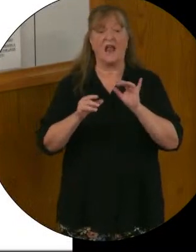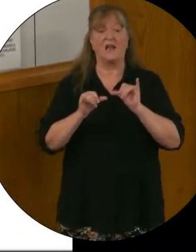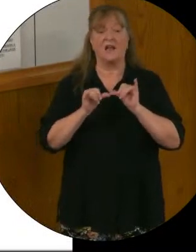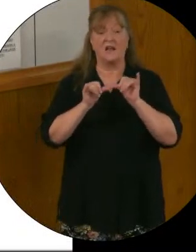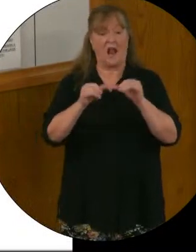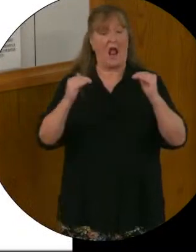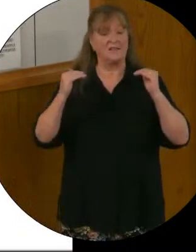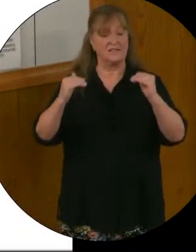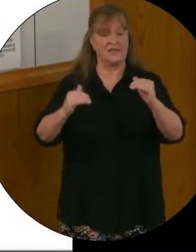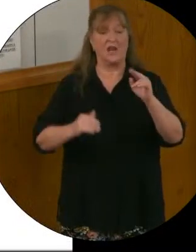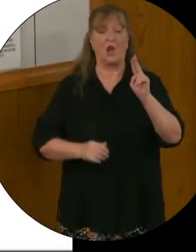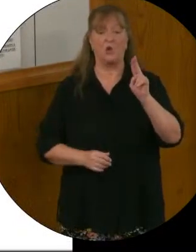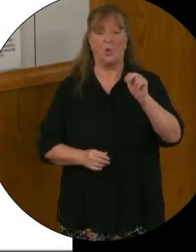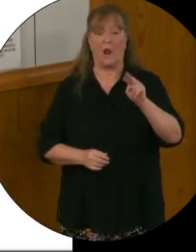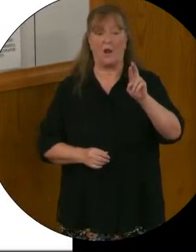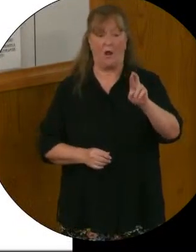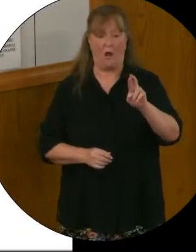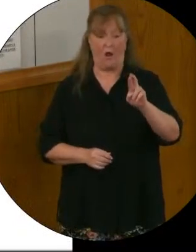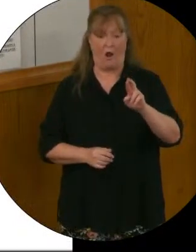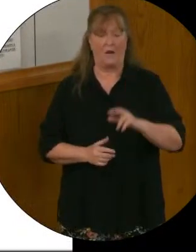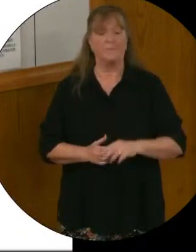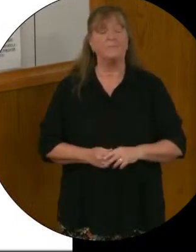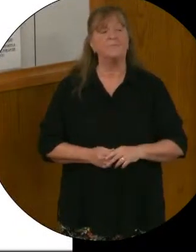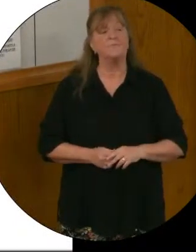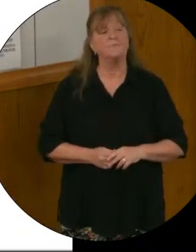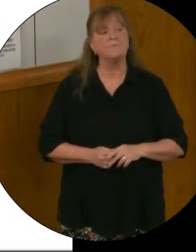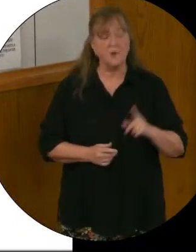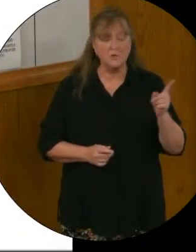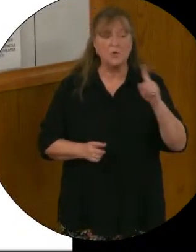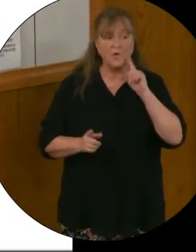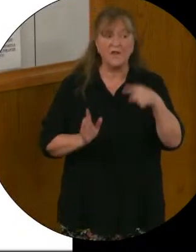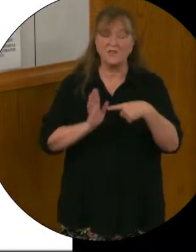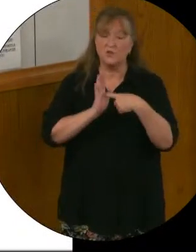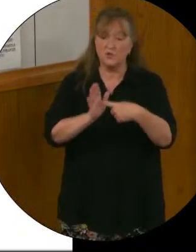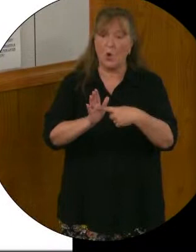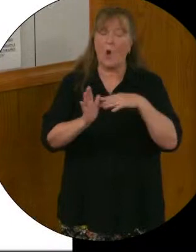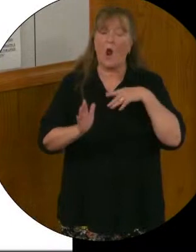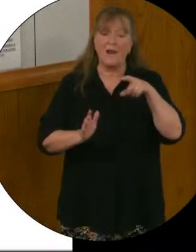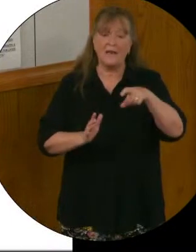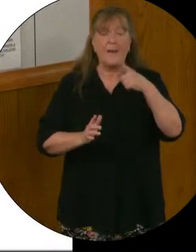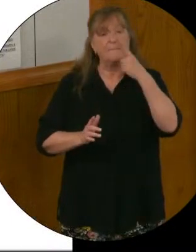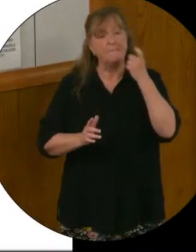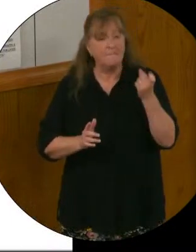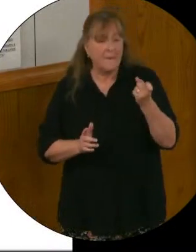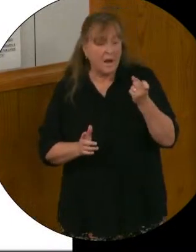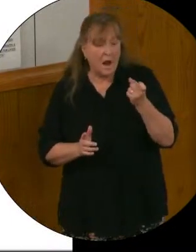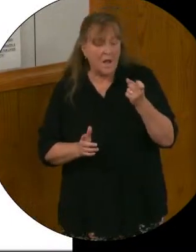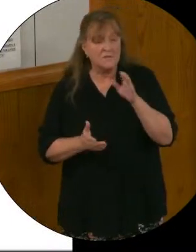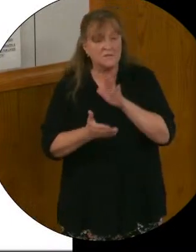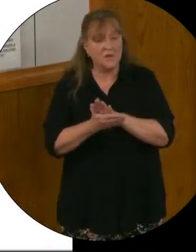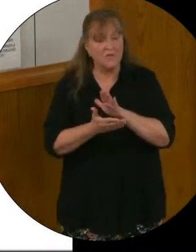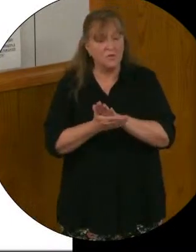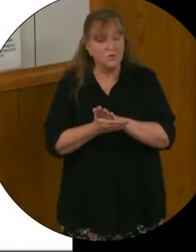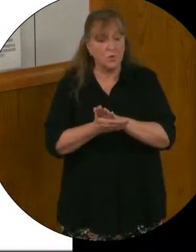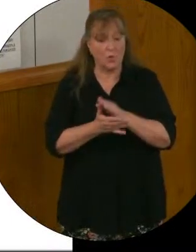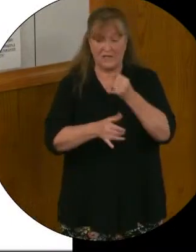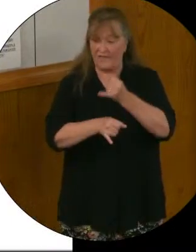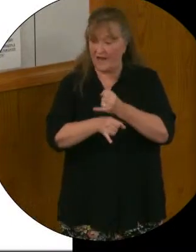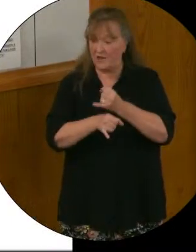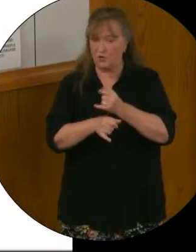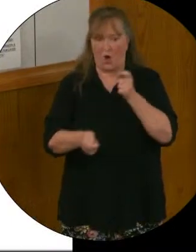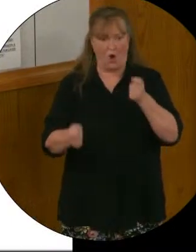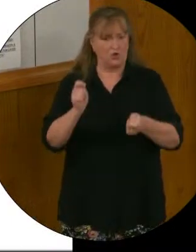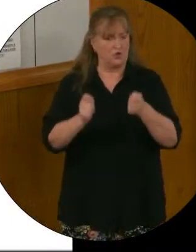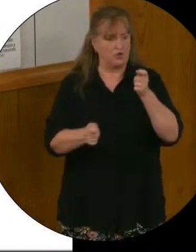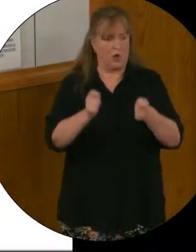constant at UNR. So this does highlight our need because the schools, the institutions are changing